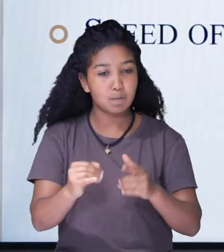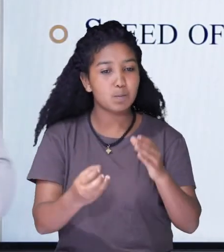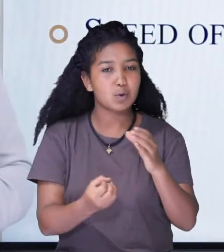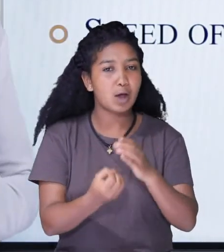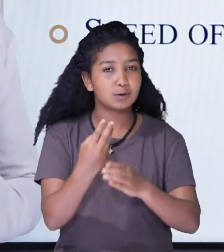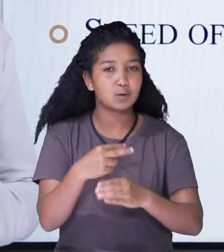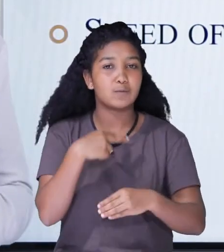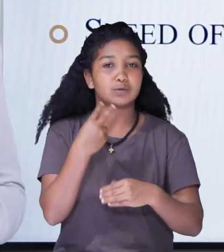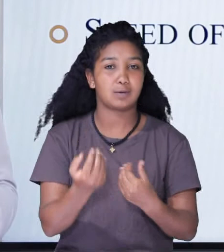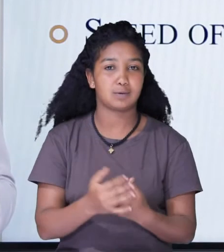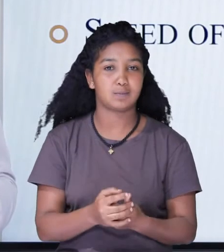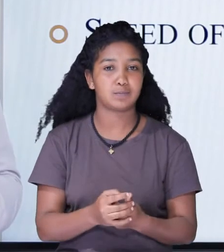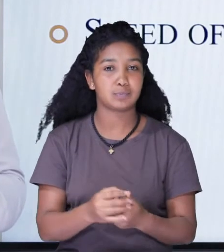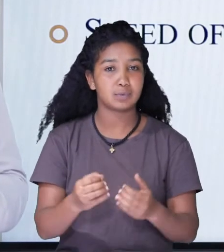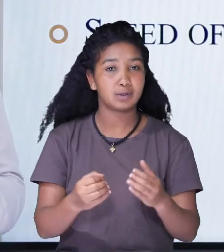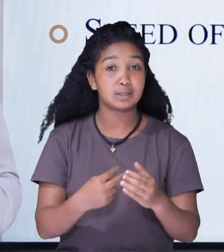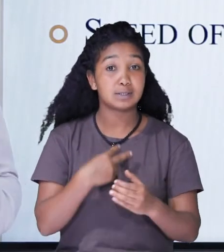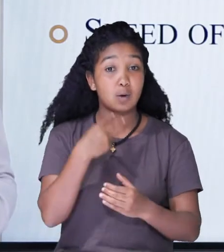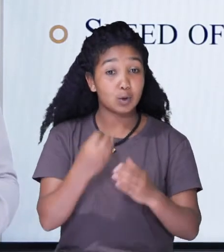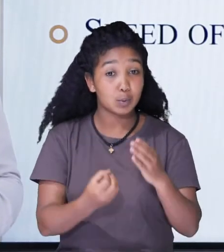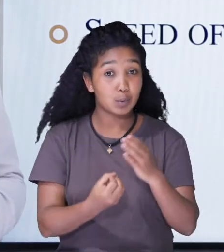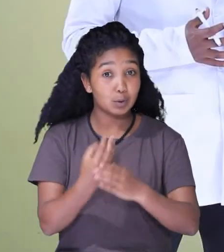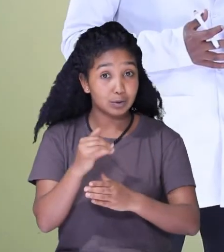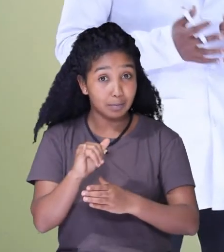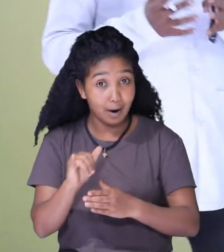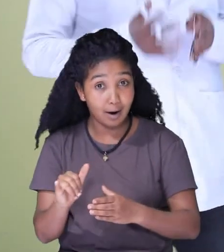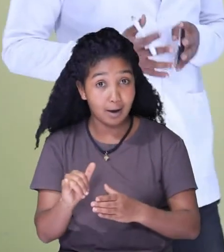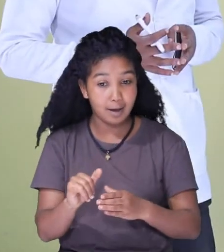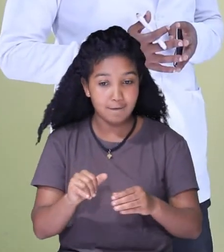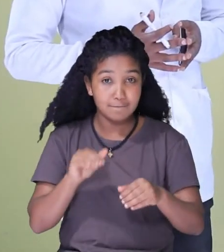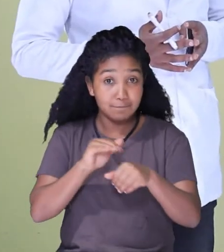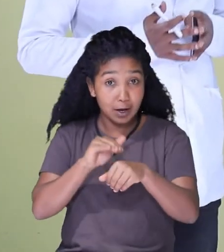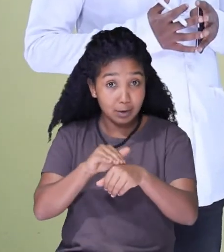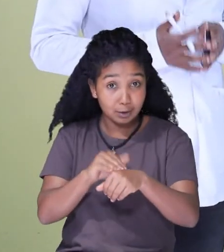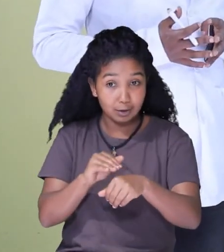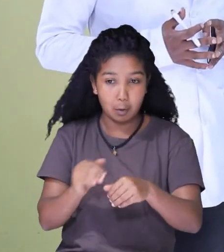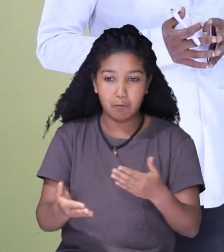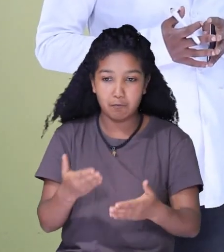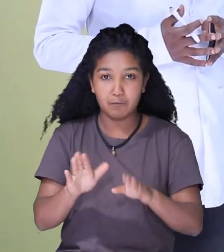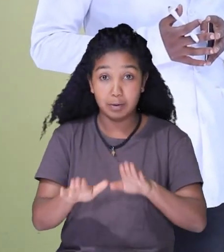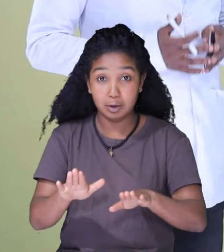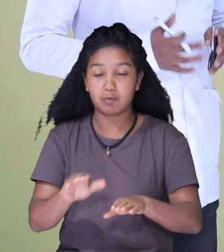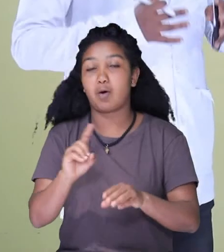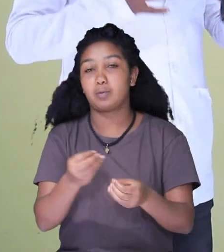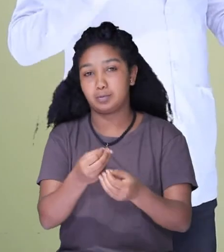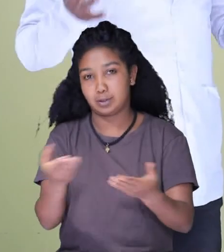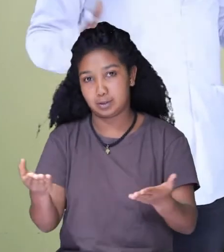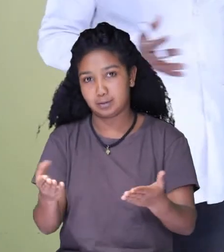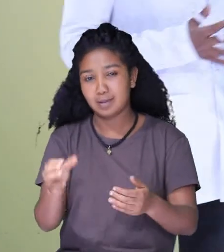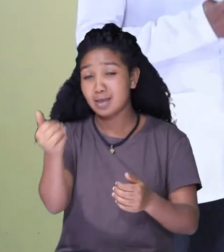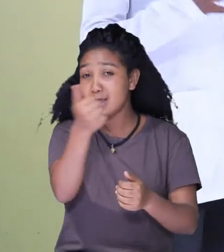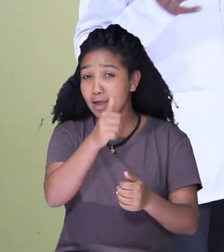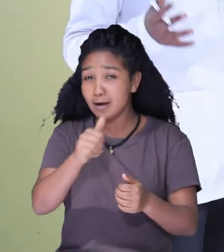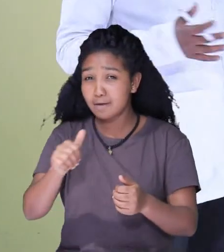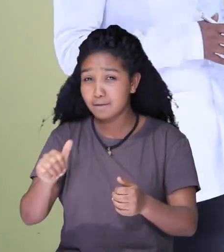of sound. Sound produced by vibrating of an object.